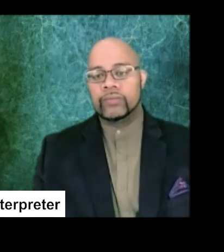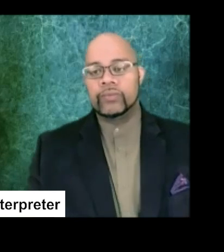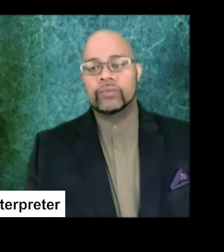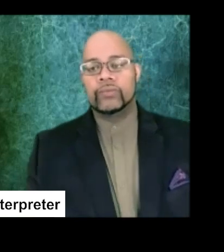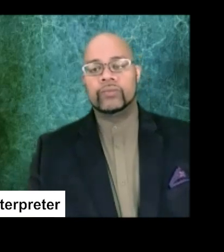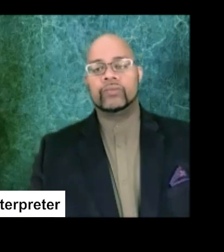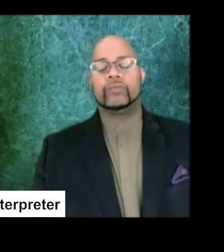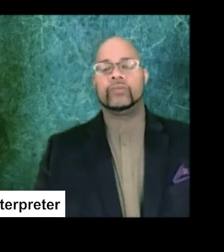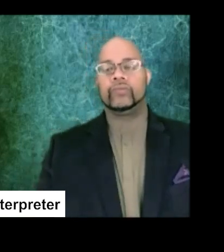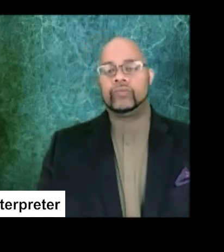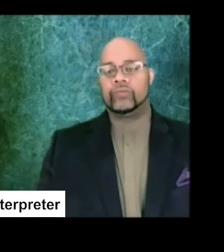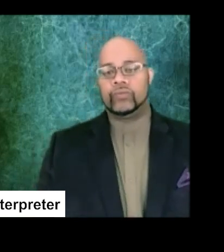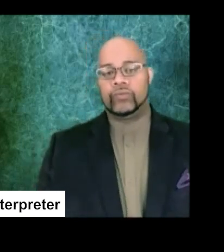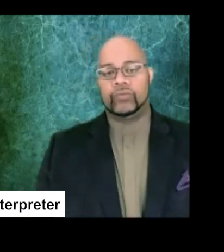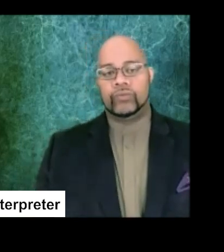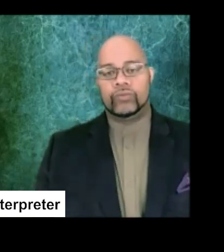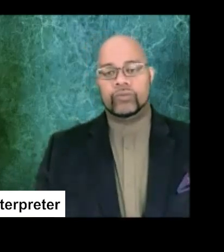has